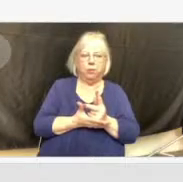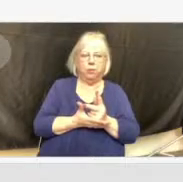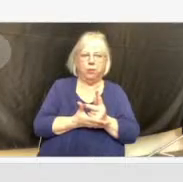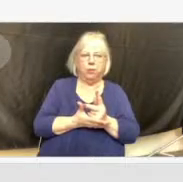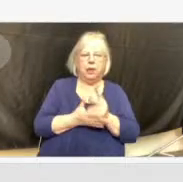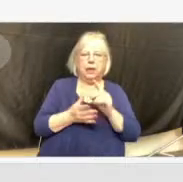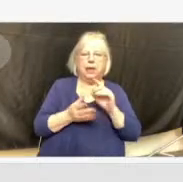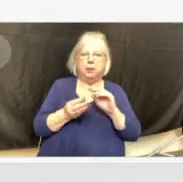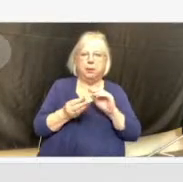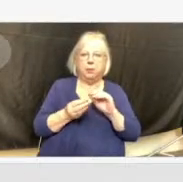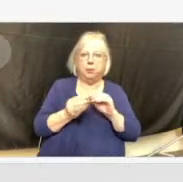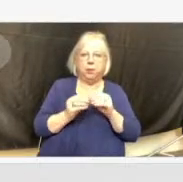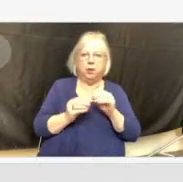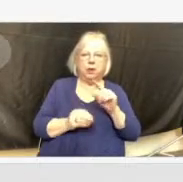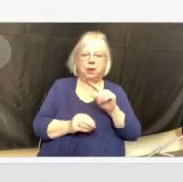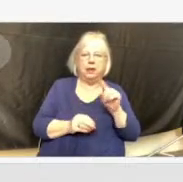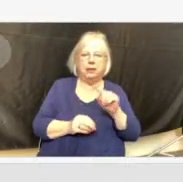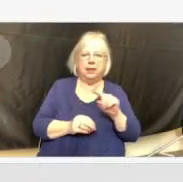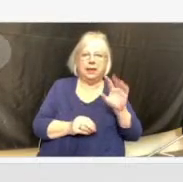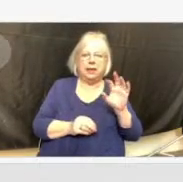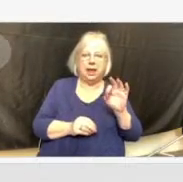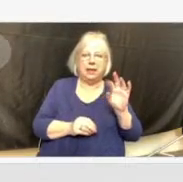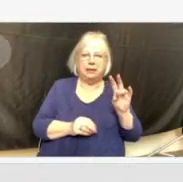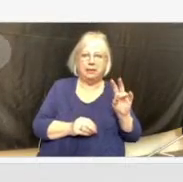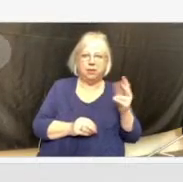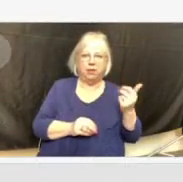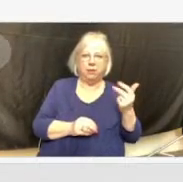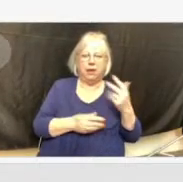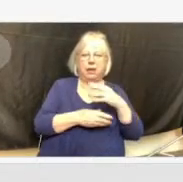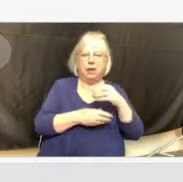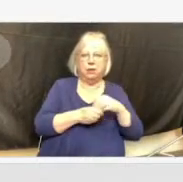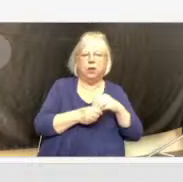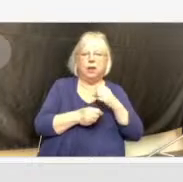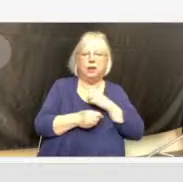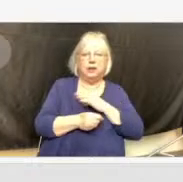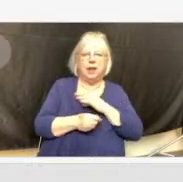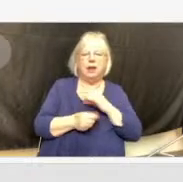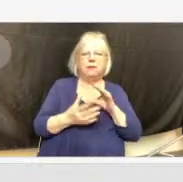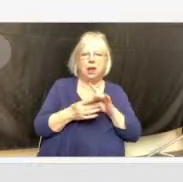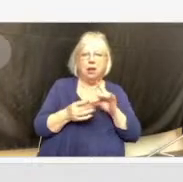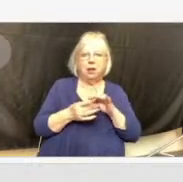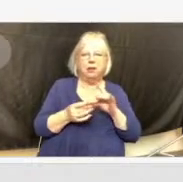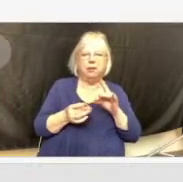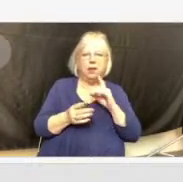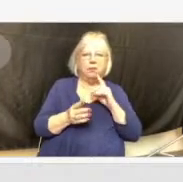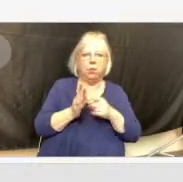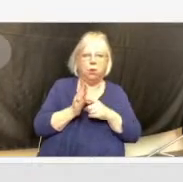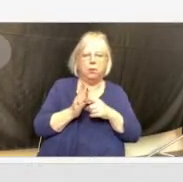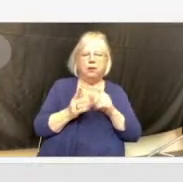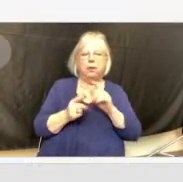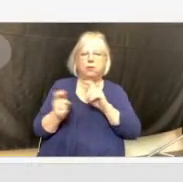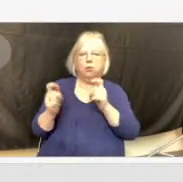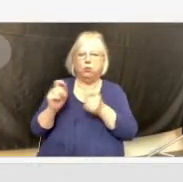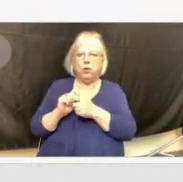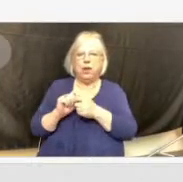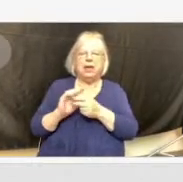item Z 9713, including all staff comments and conditions. That was a rezoning of R2 to